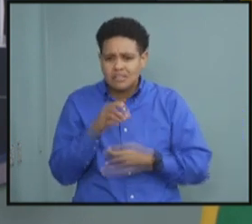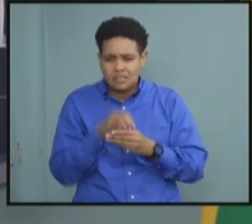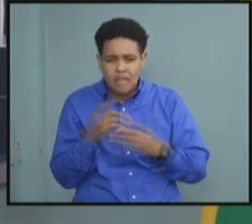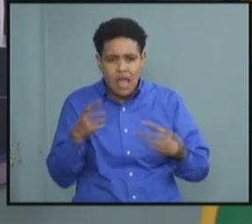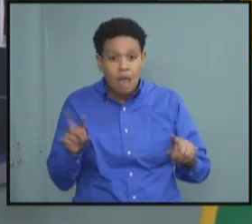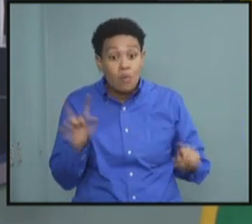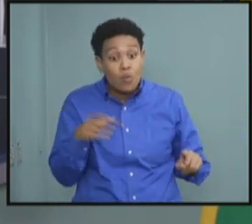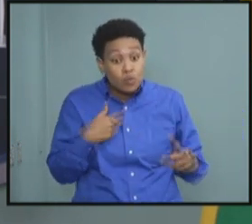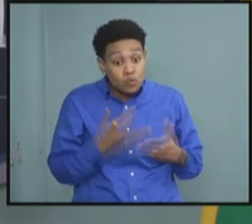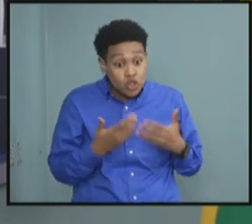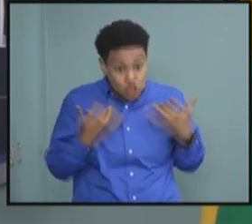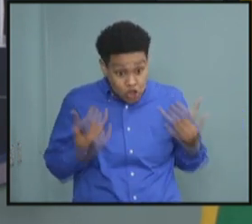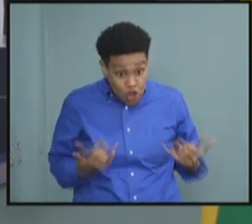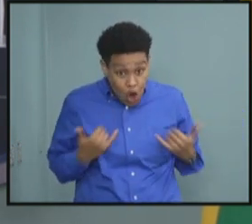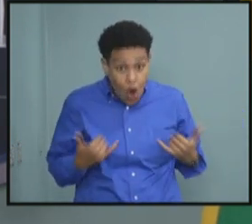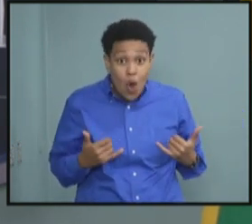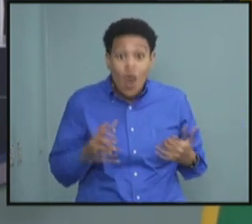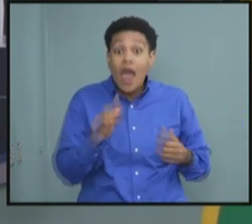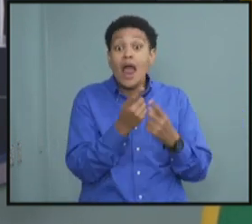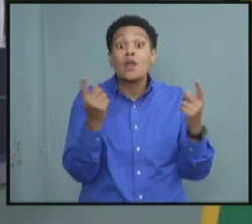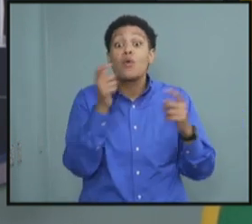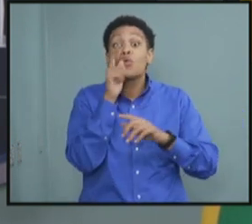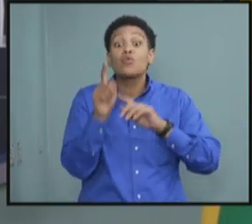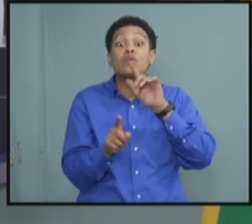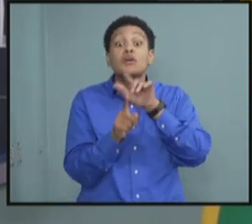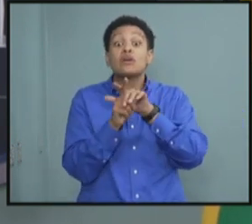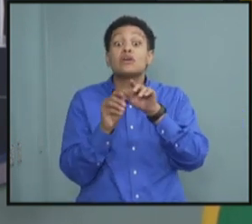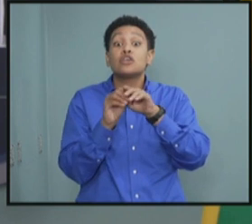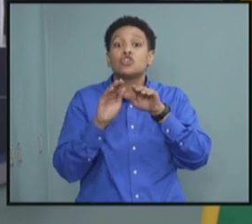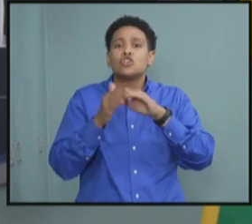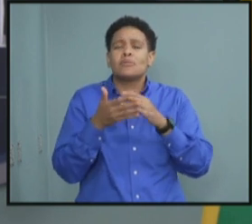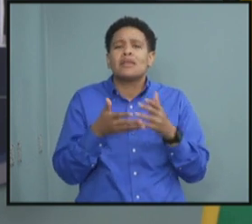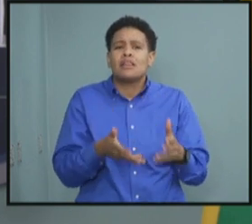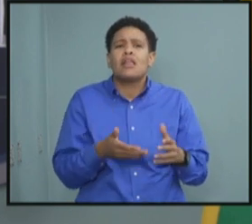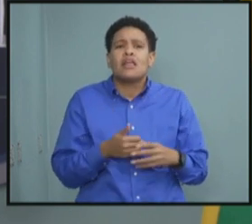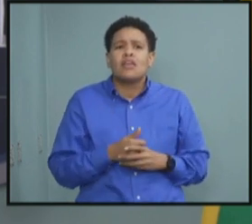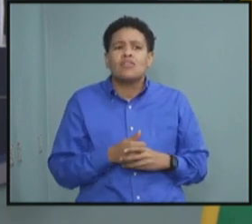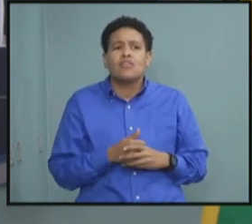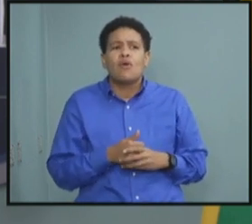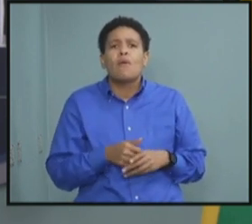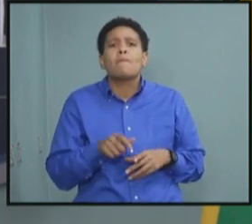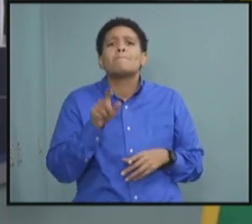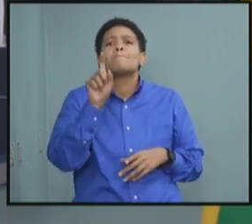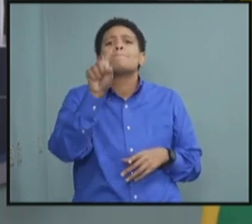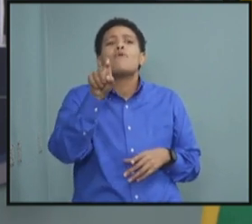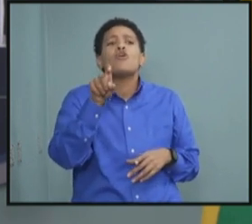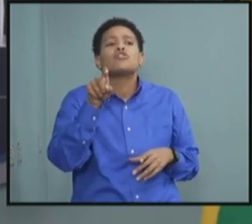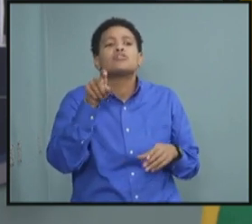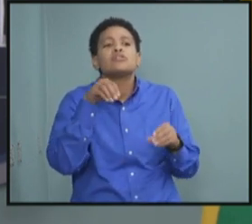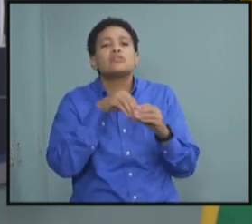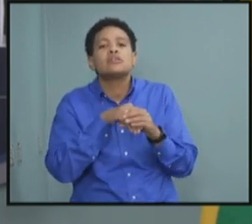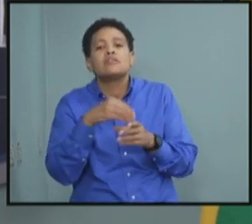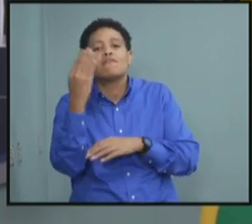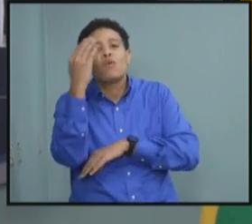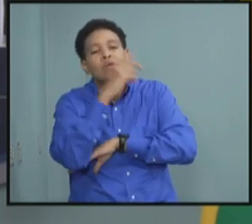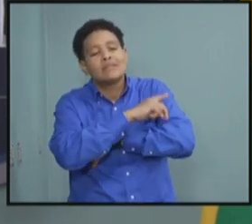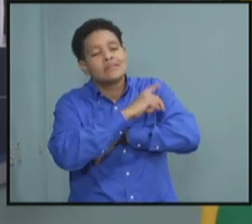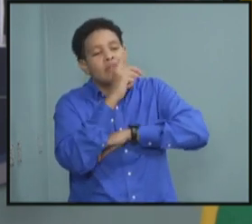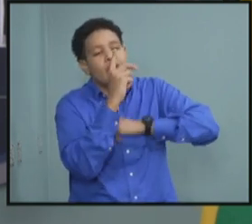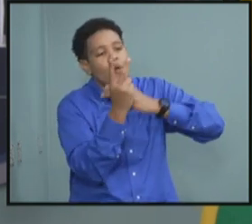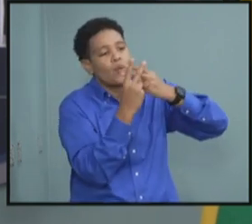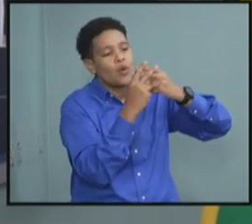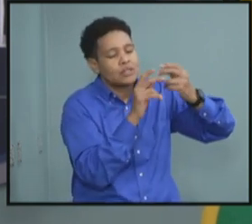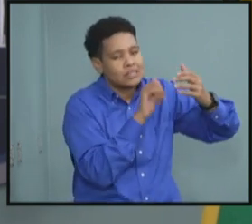Where we are now is that anyone coming into the island must go into 14 days